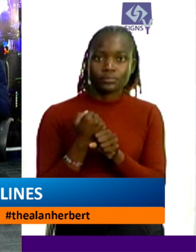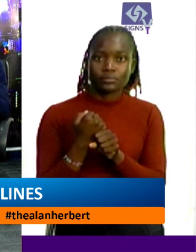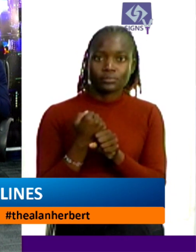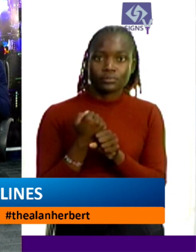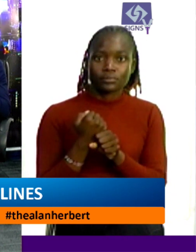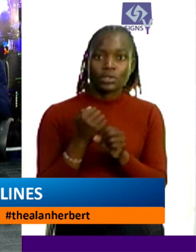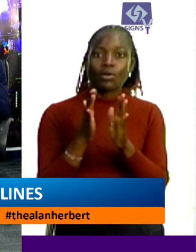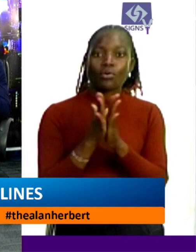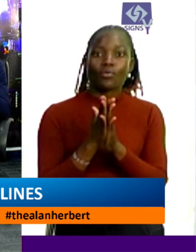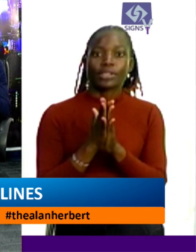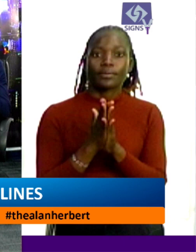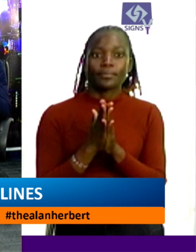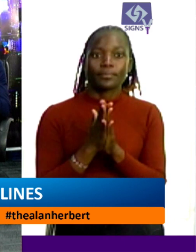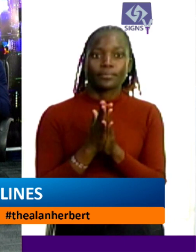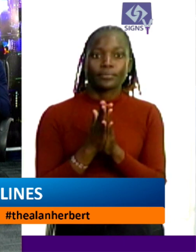different